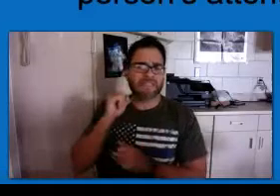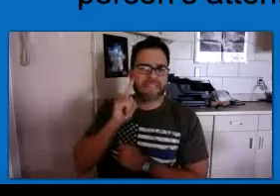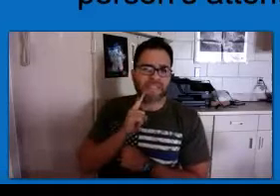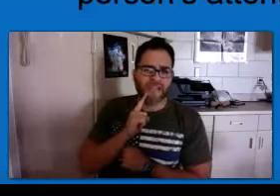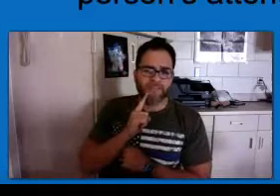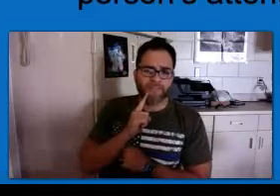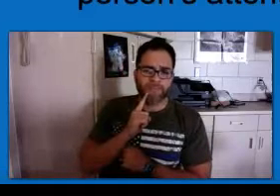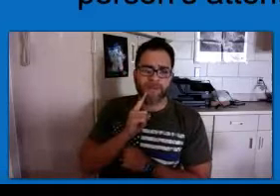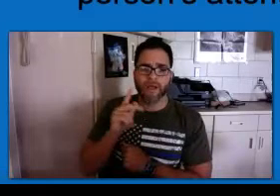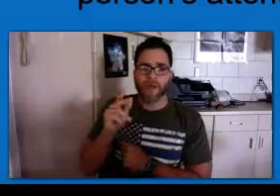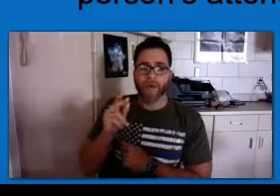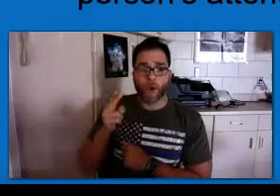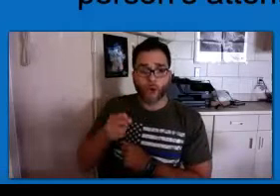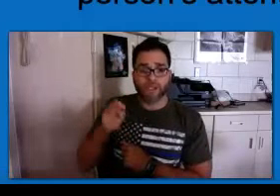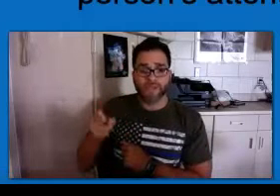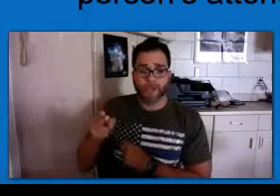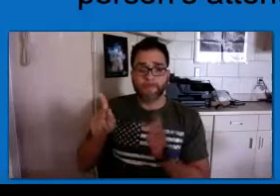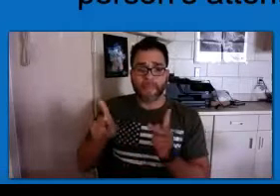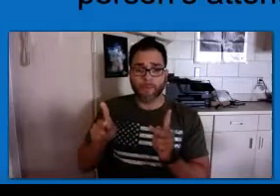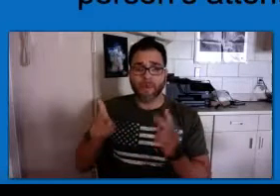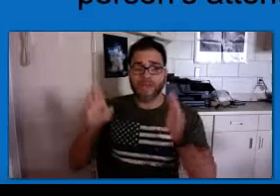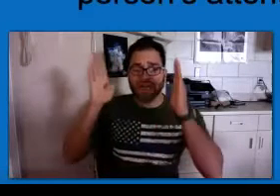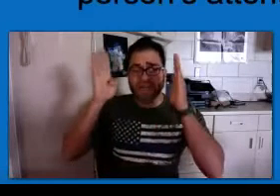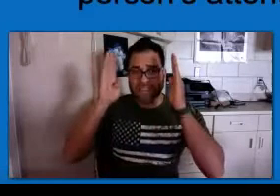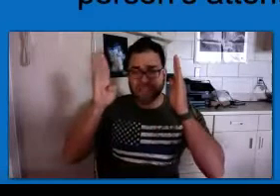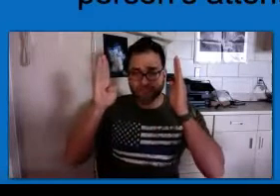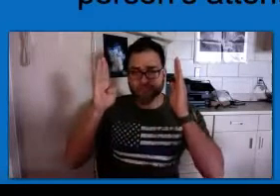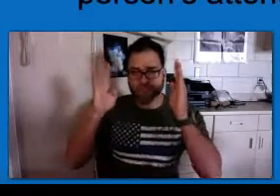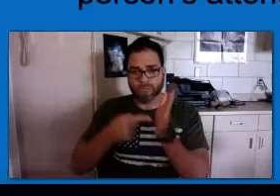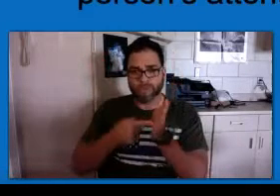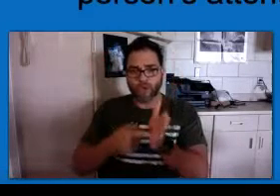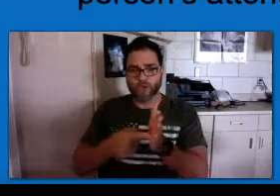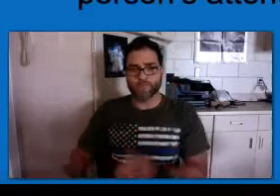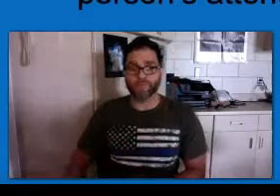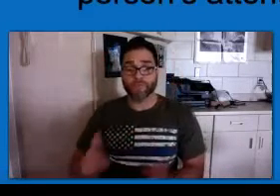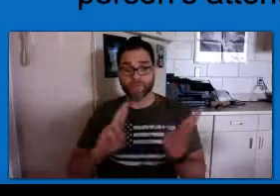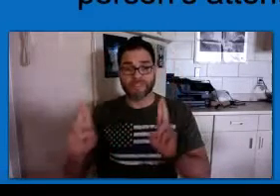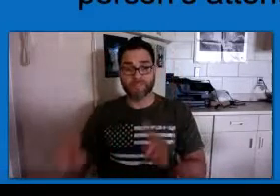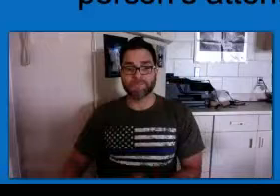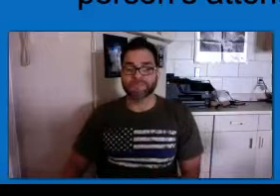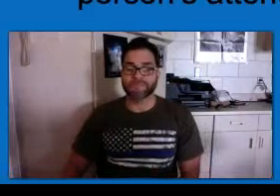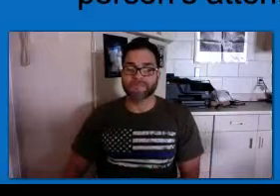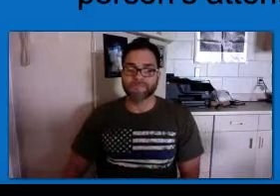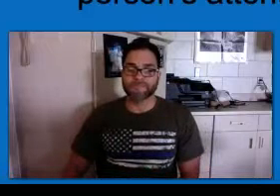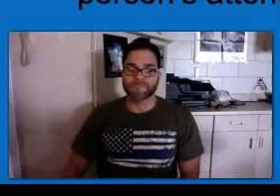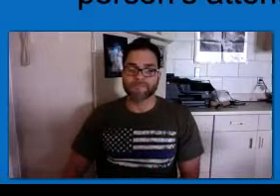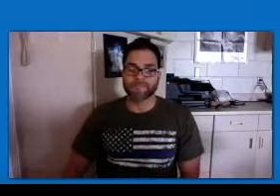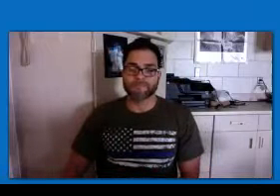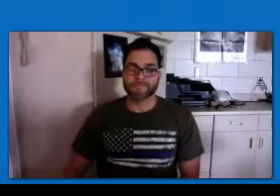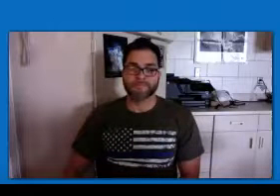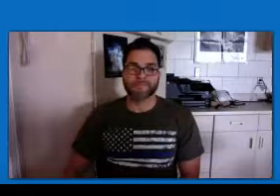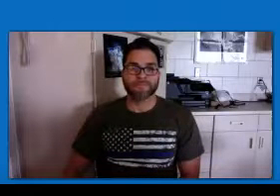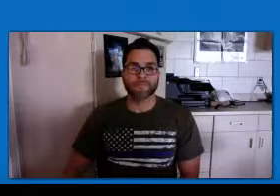get deaf or hard of hearing people attention. I'll show you. Ready?